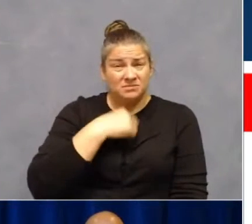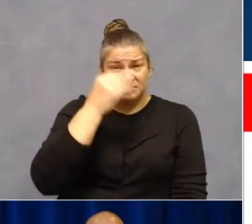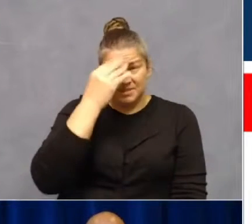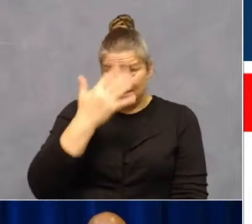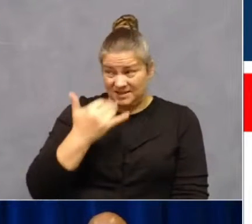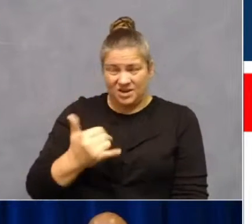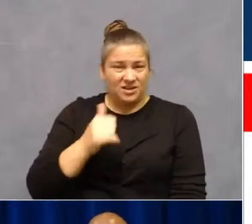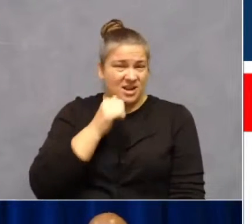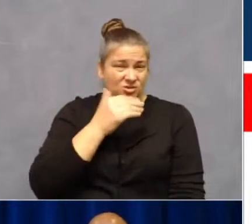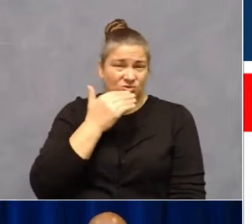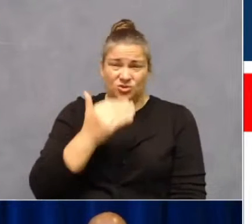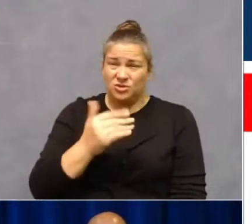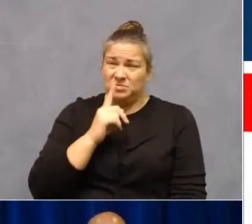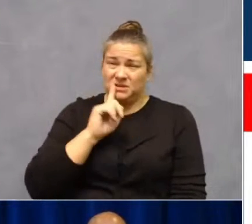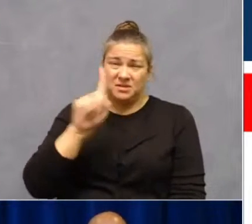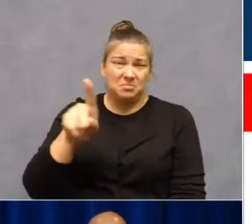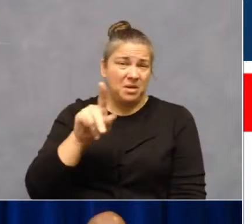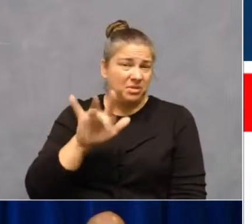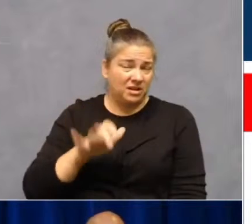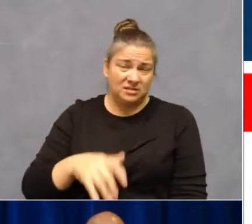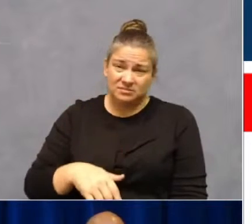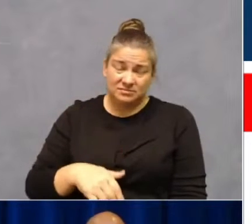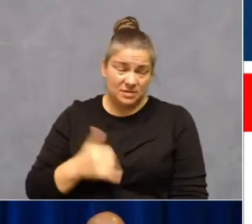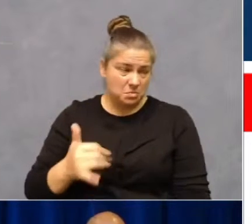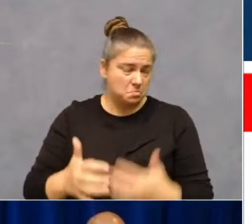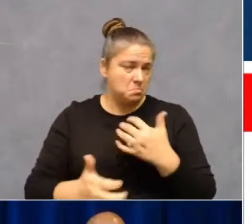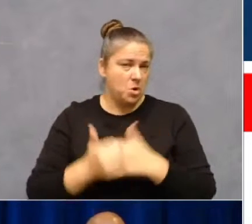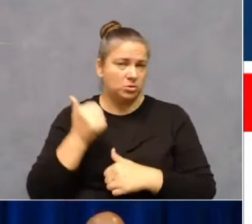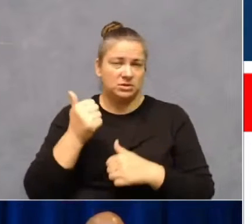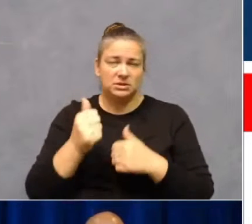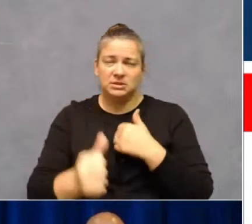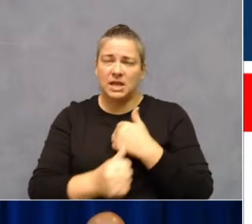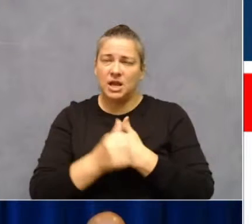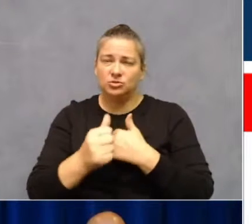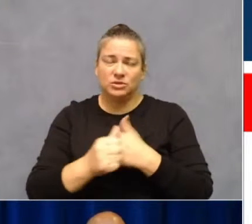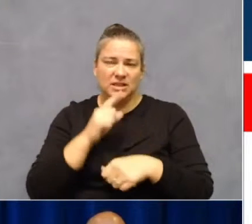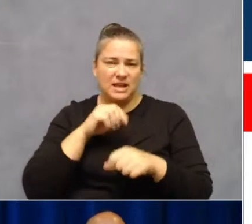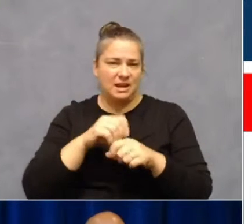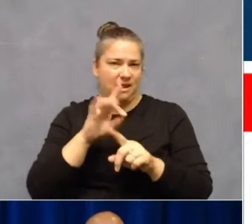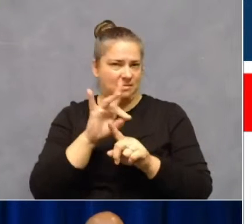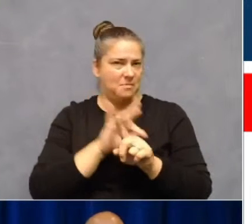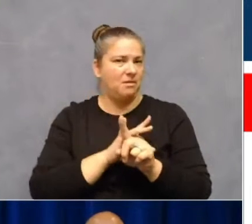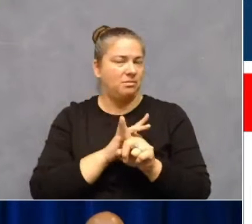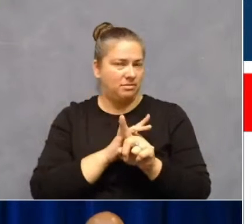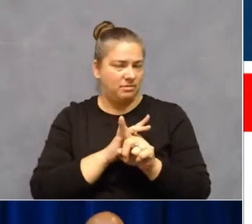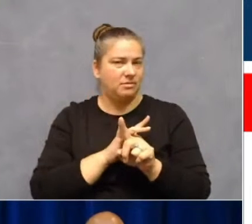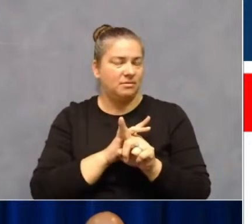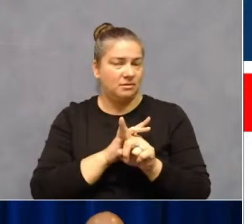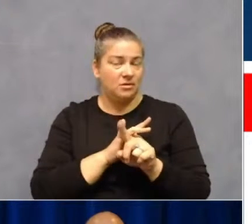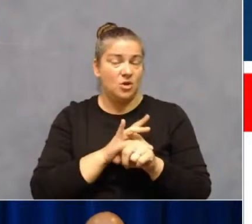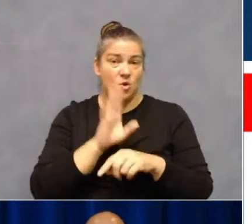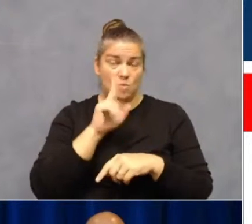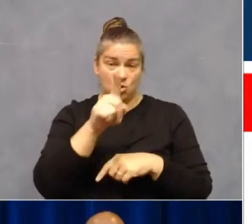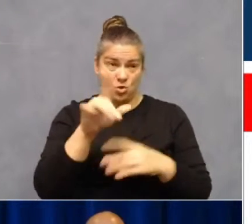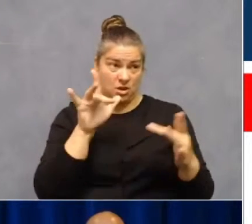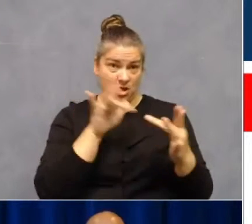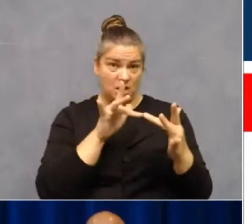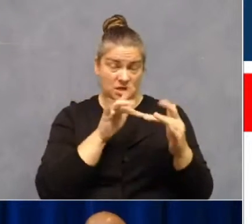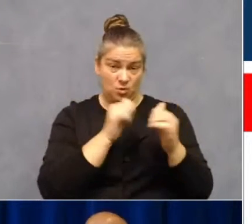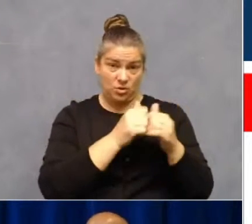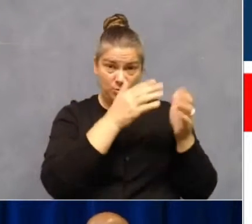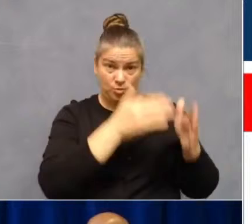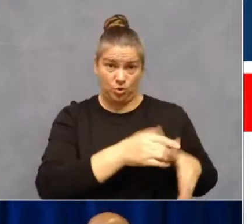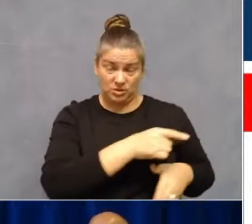public. This is the most dangerous it has been in 8 months. The likelihood you will come into contact with someone and could get